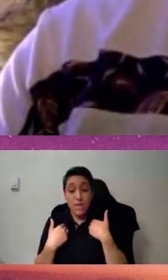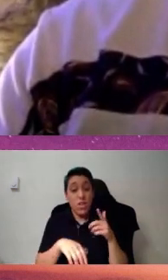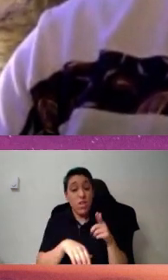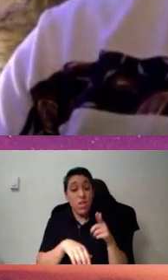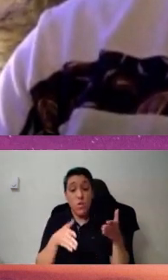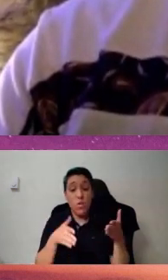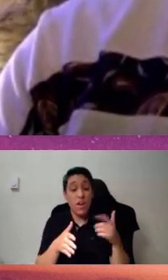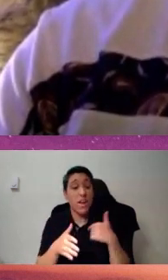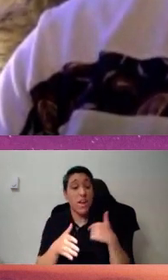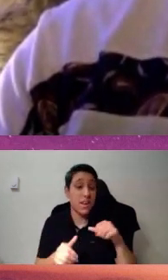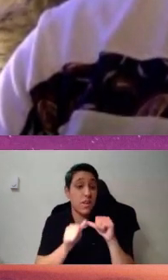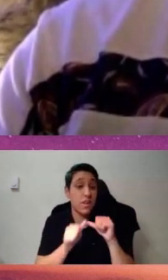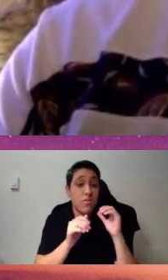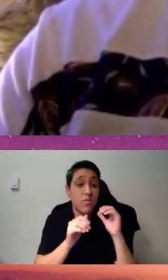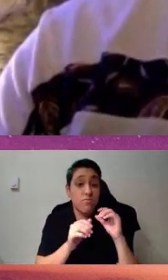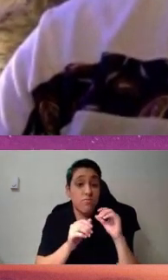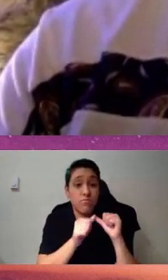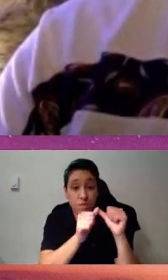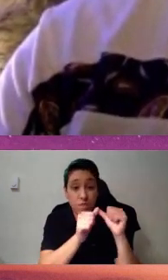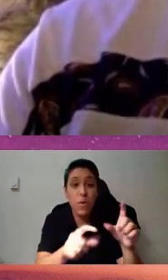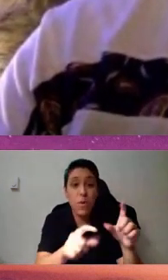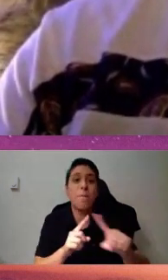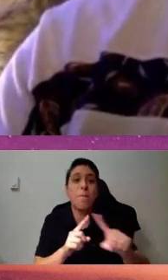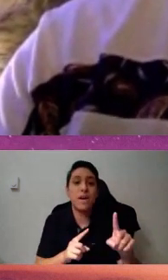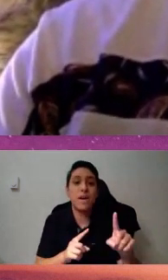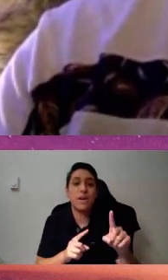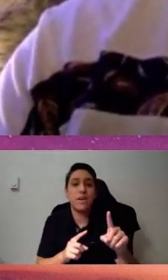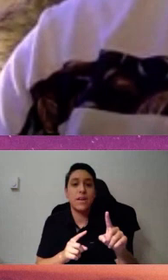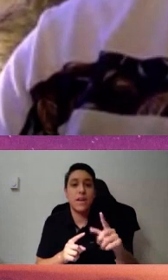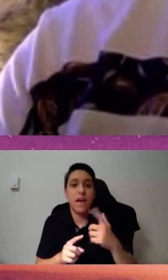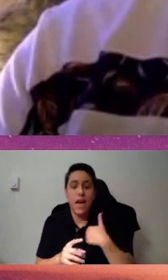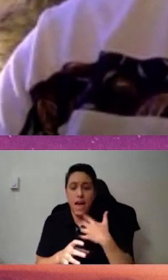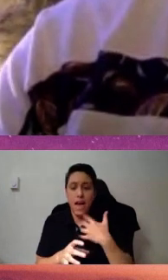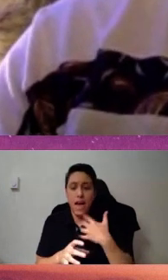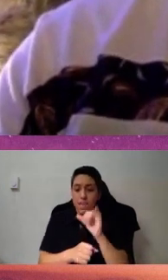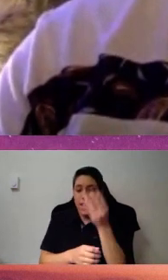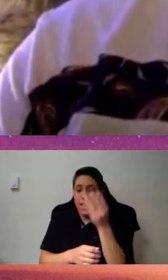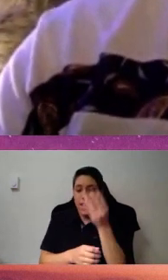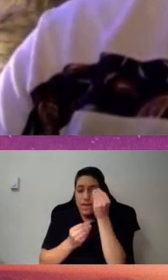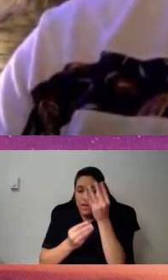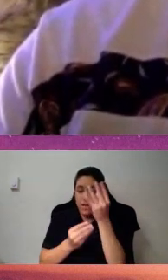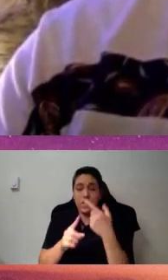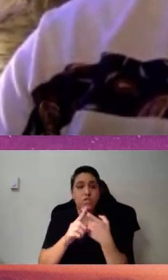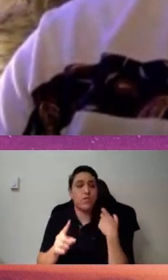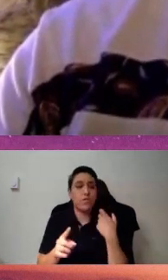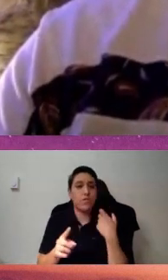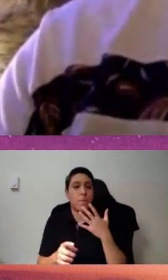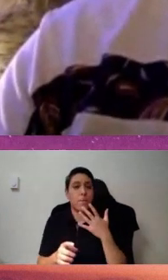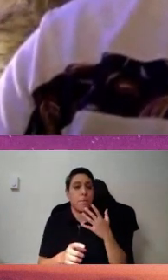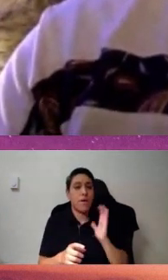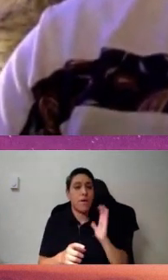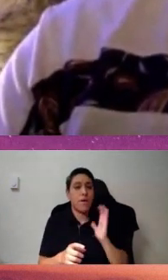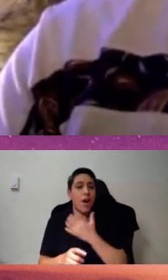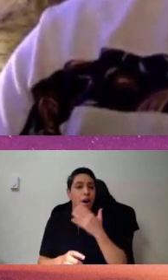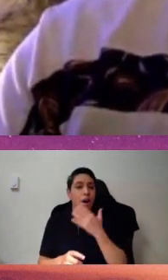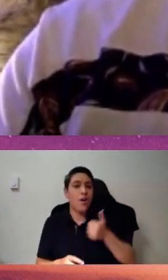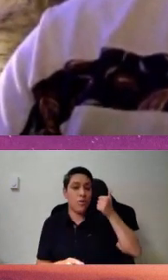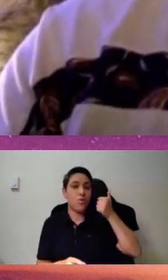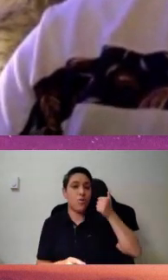to me thanks to, you know, the elders that have found their way to me via spirit.